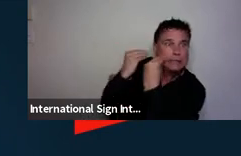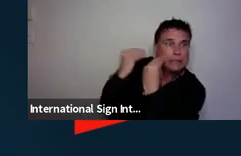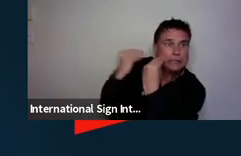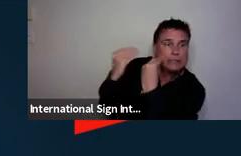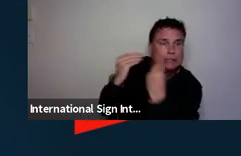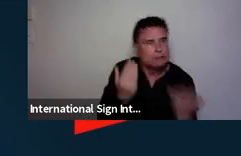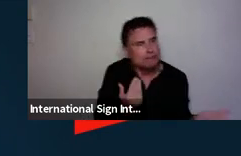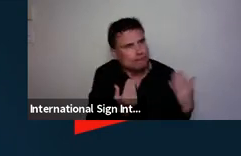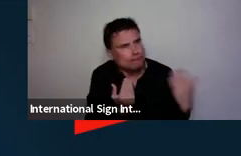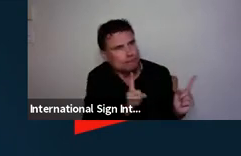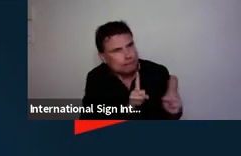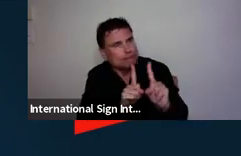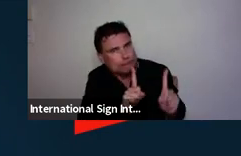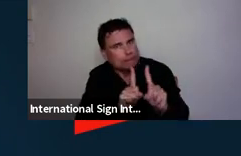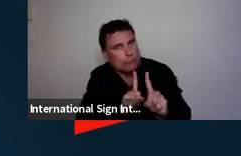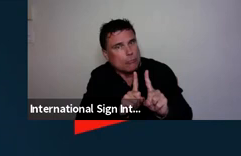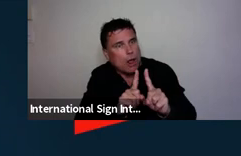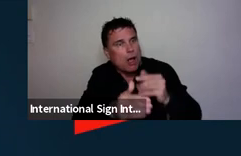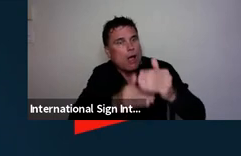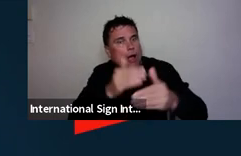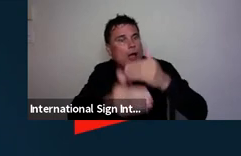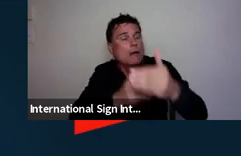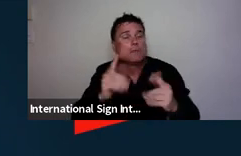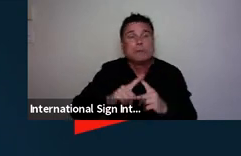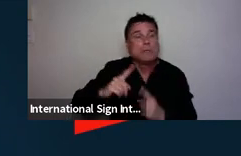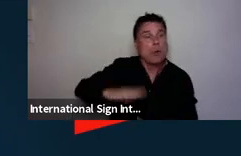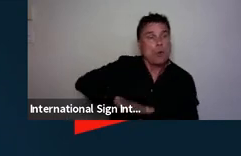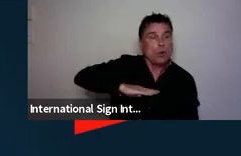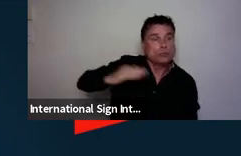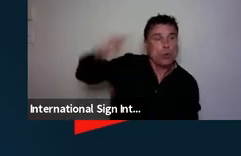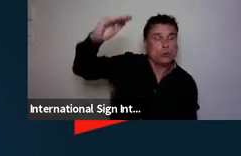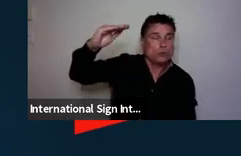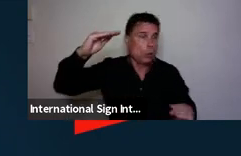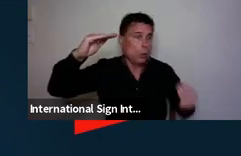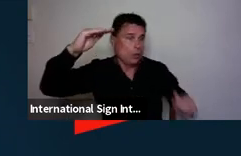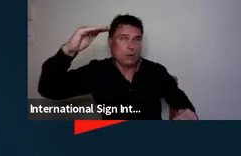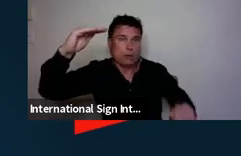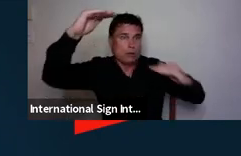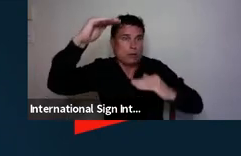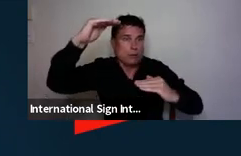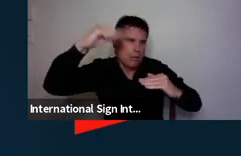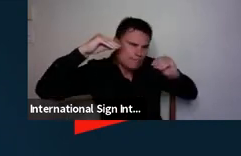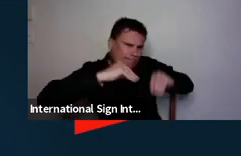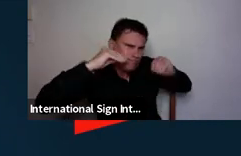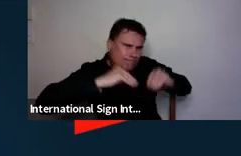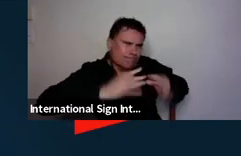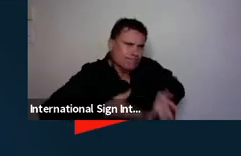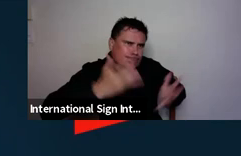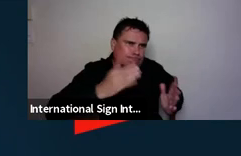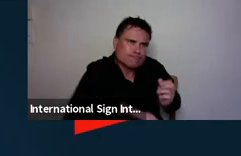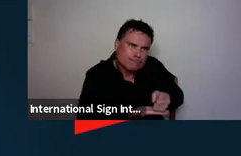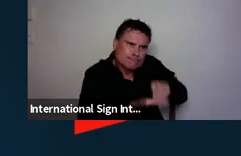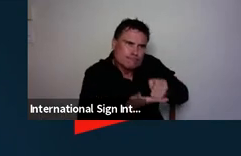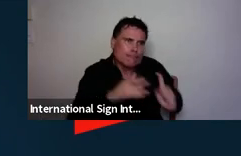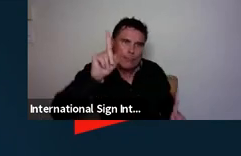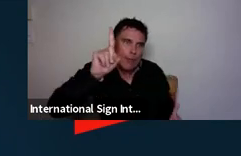support and opportunities, their work and their advocacy will continue to be challenged. And finally, we have